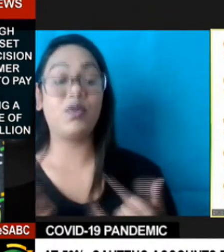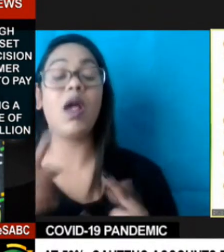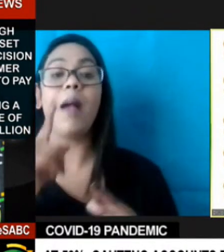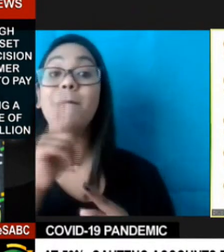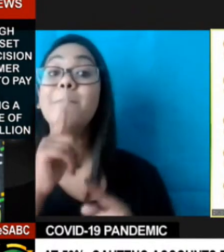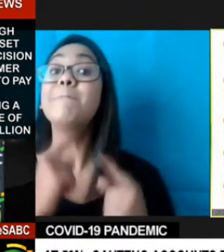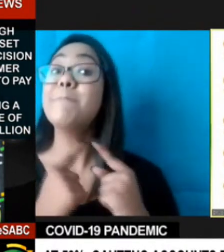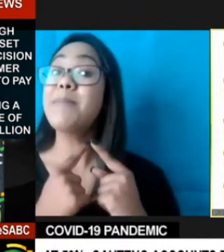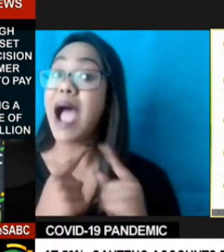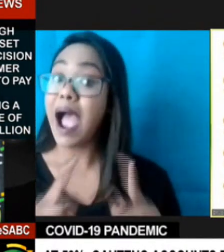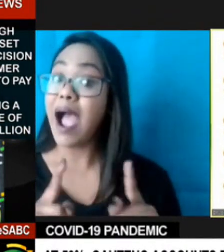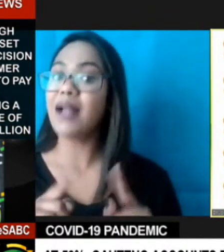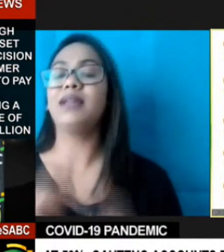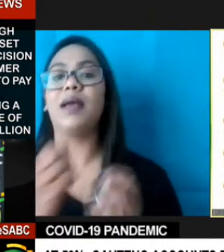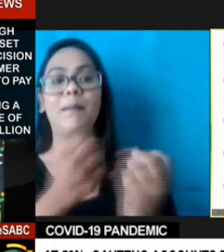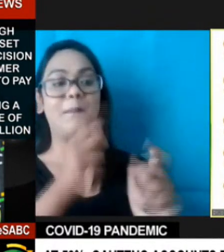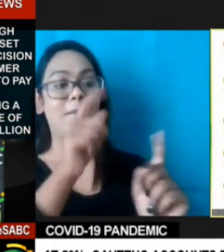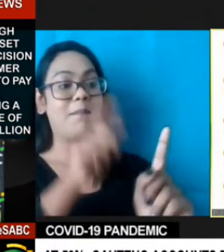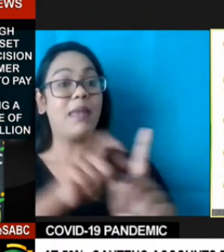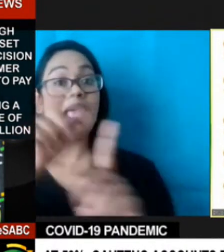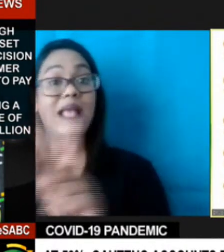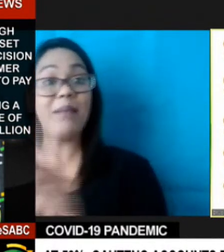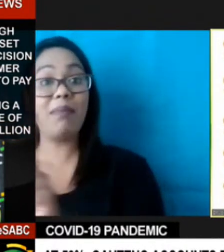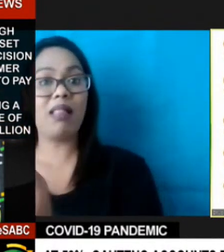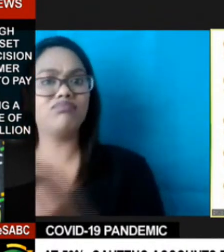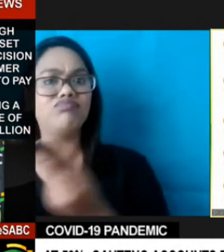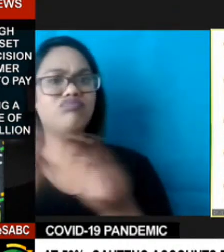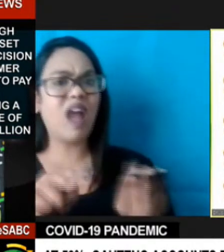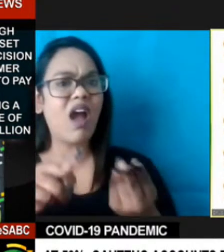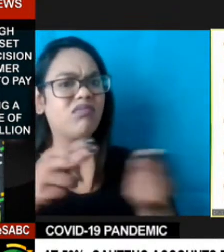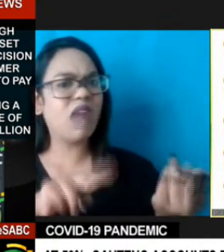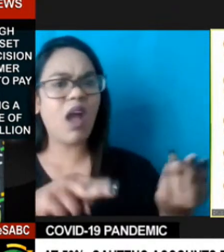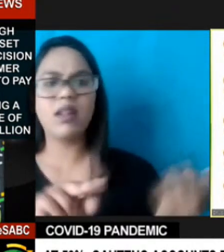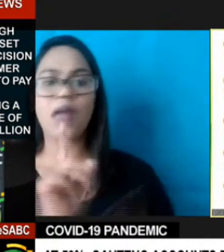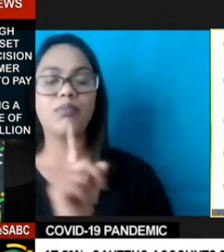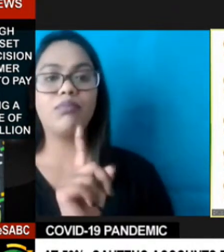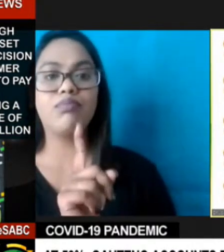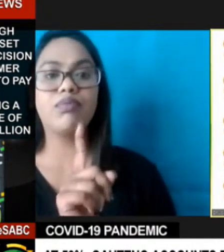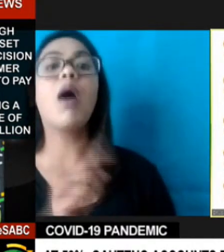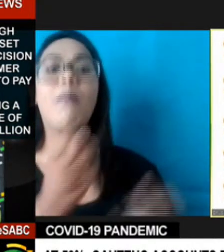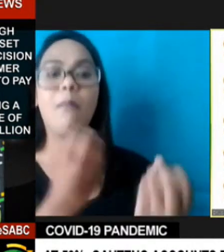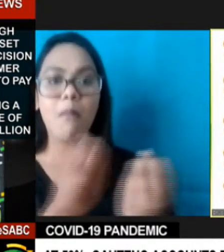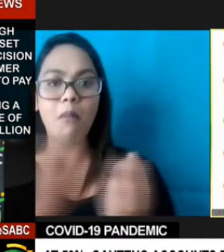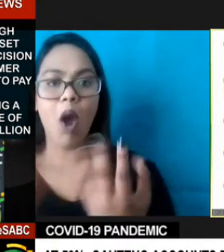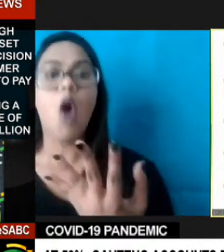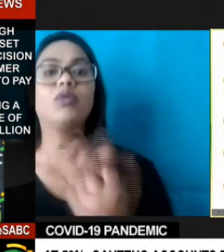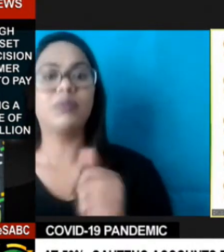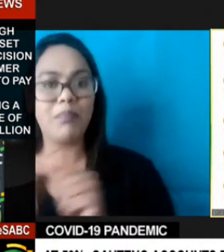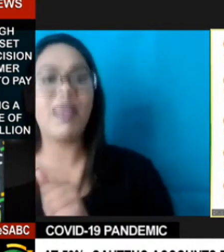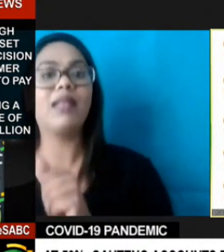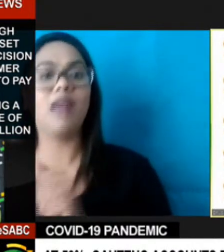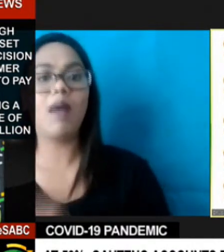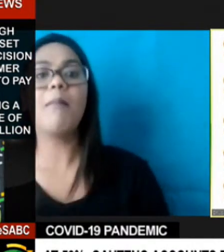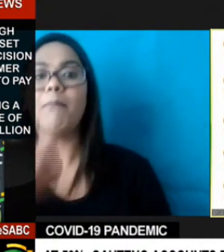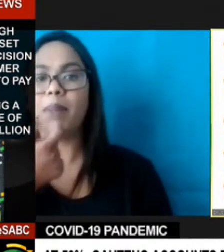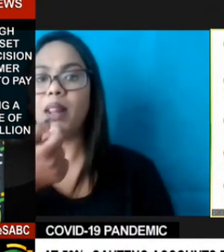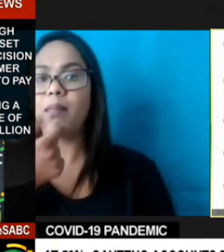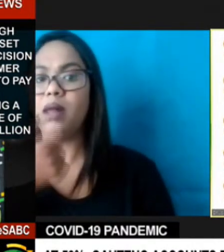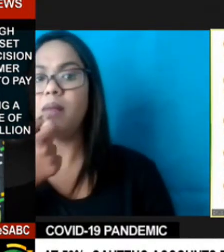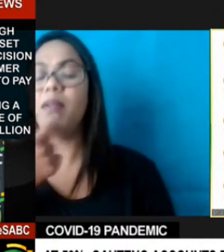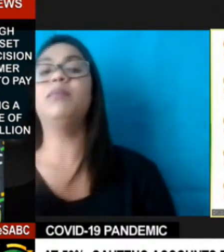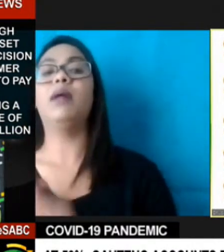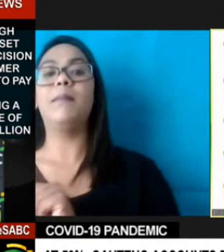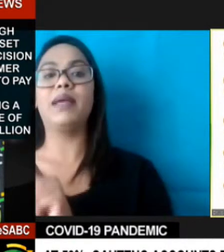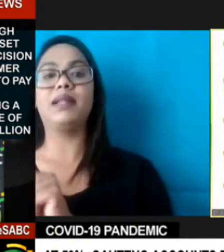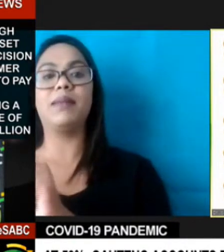good, currently standing at 91%. In terms of hospitalization, as we have mentioned, at the